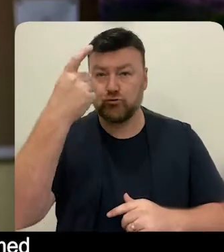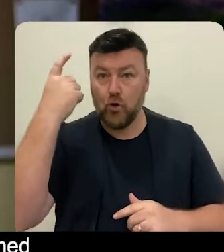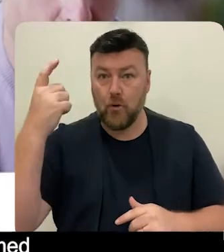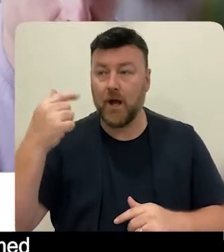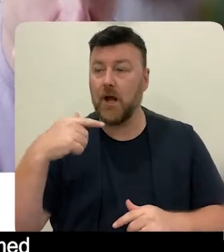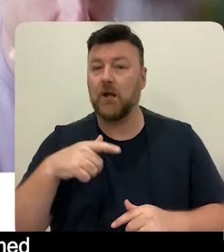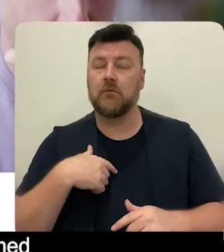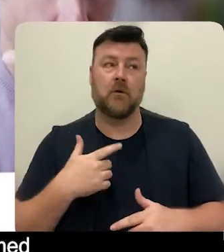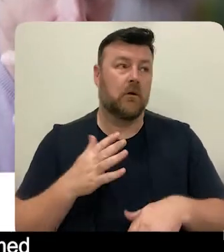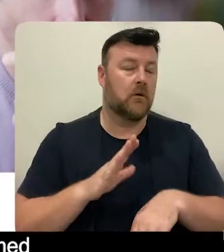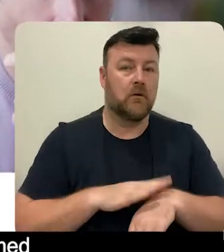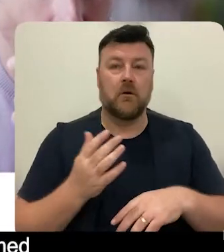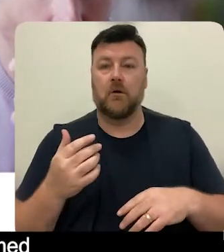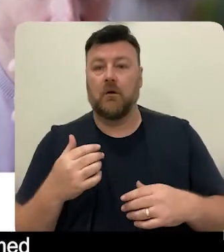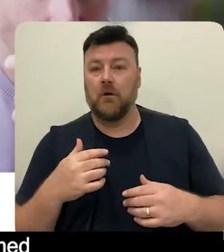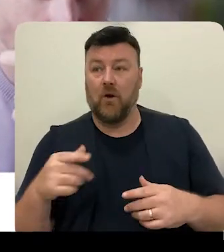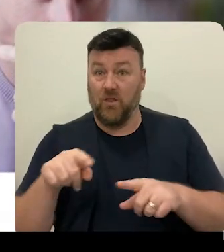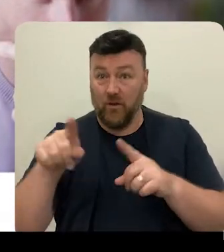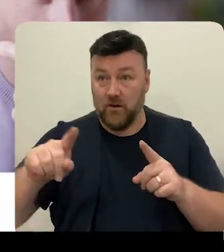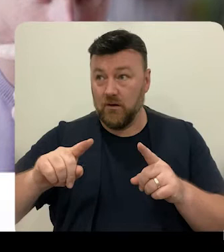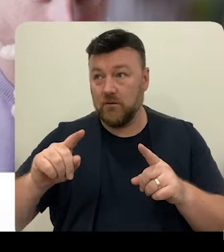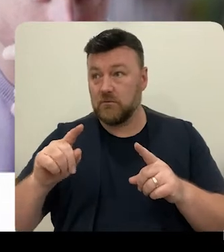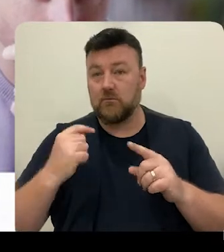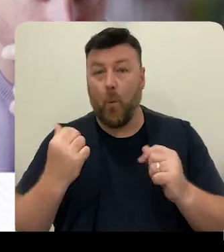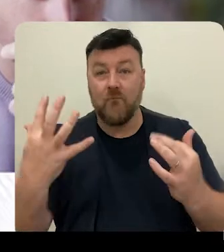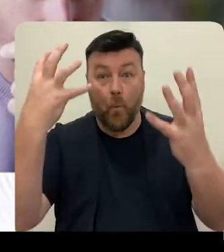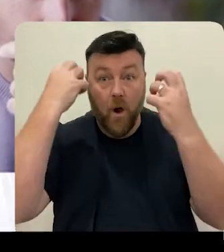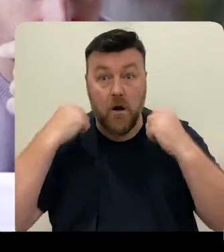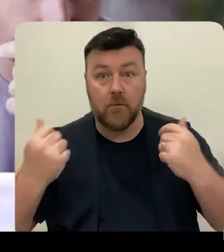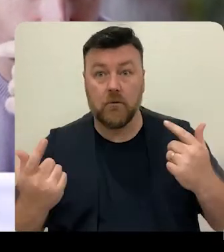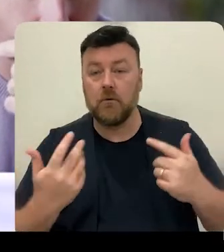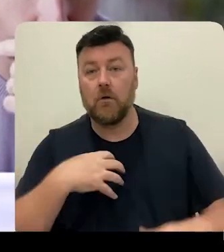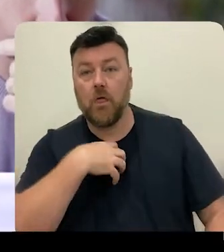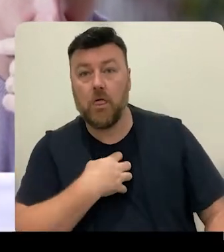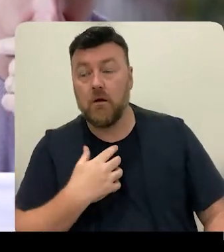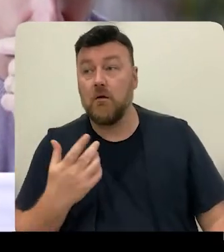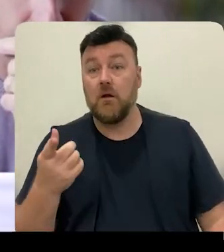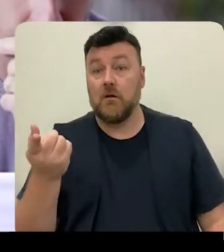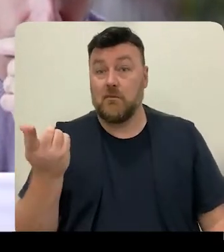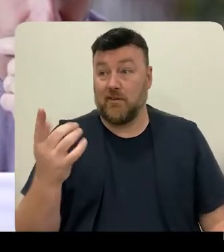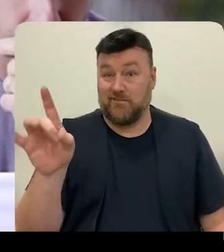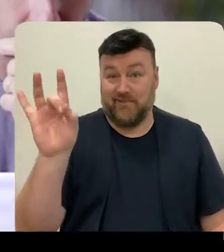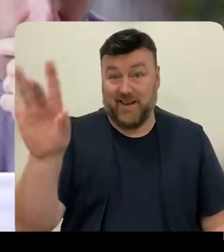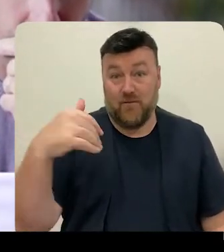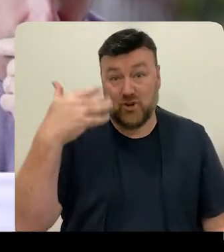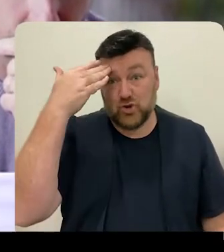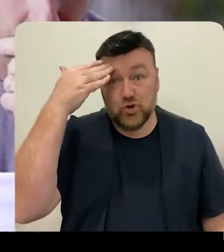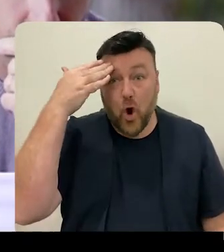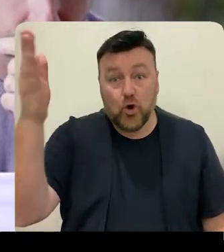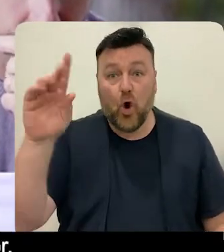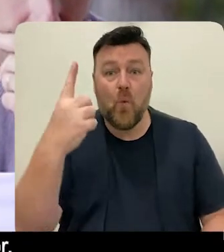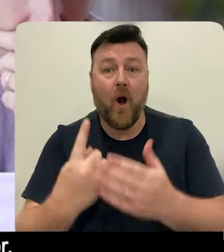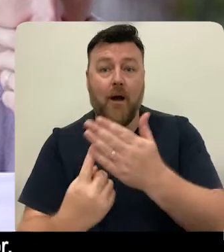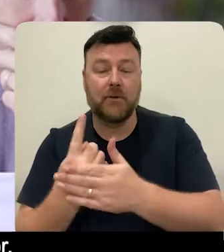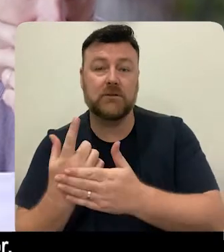feel burdened, overwhelmed by what they're trying to manage, who might not themselves have got the full story of what's